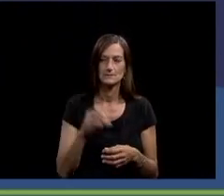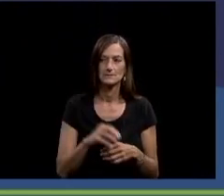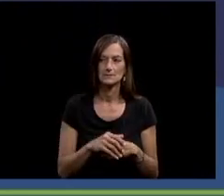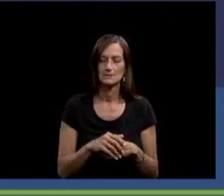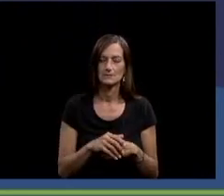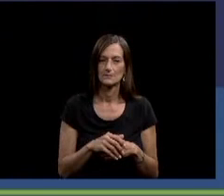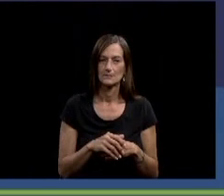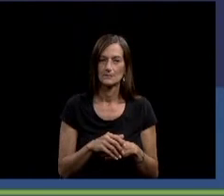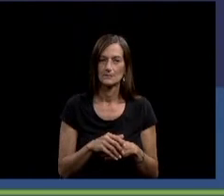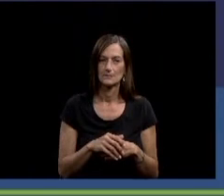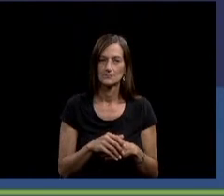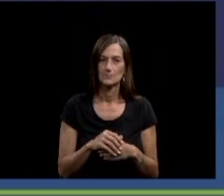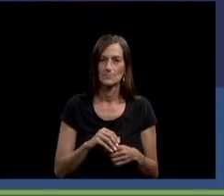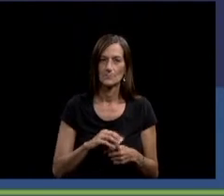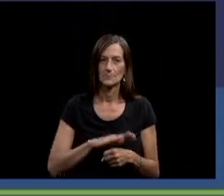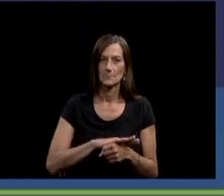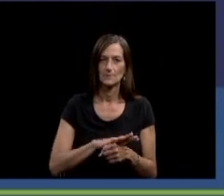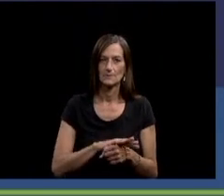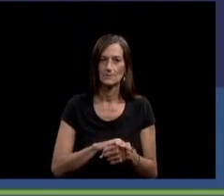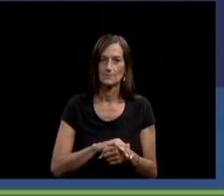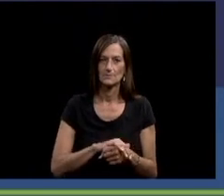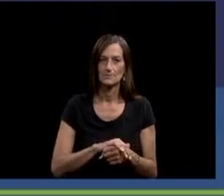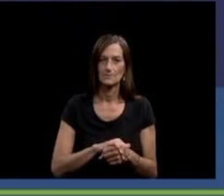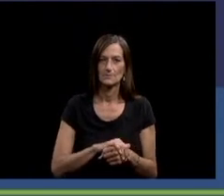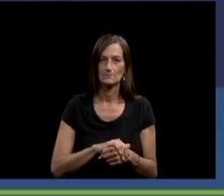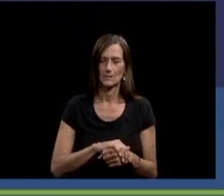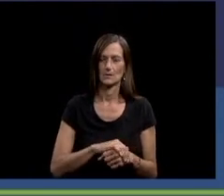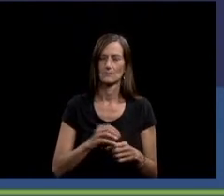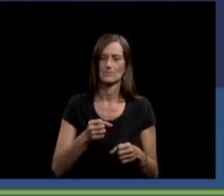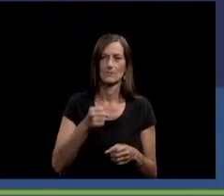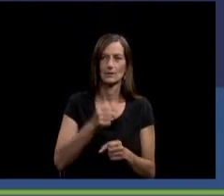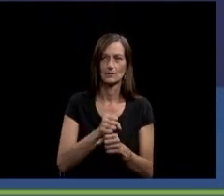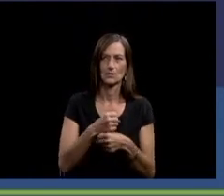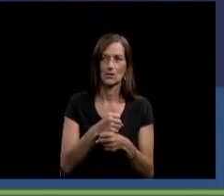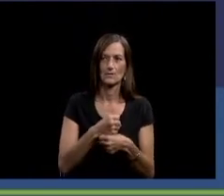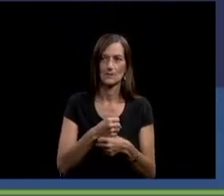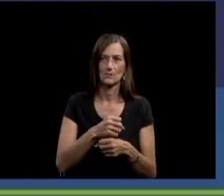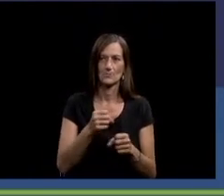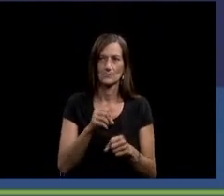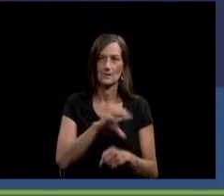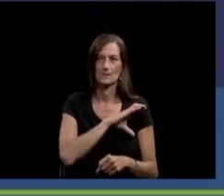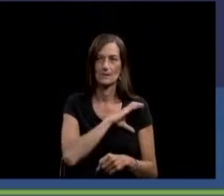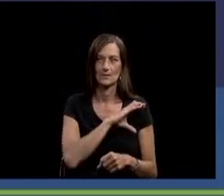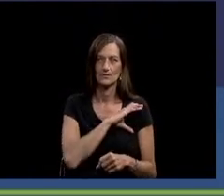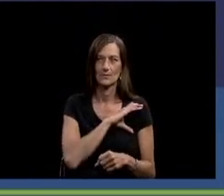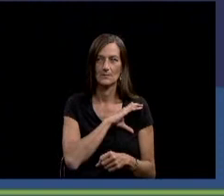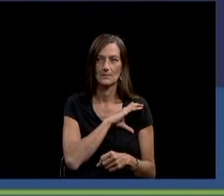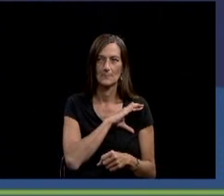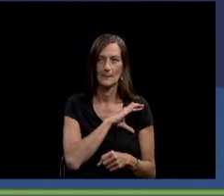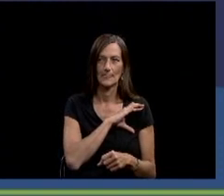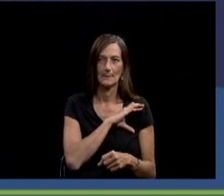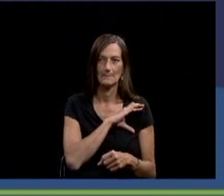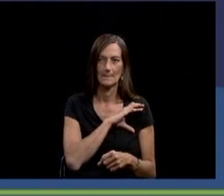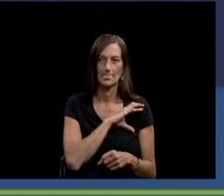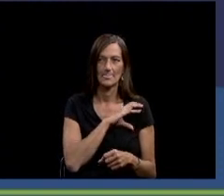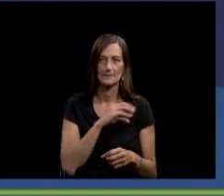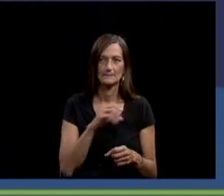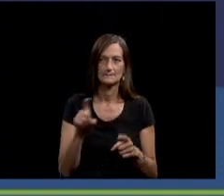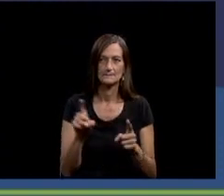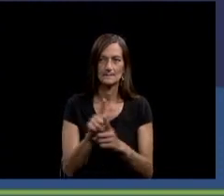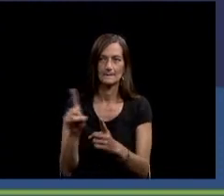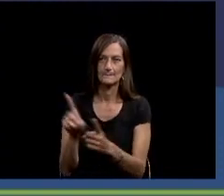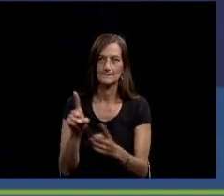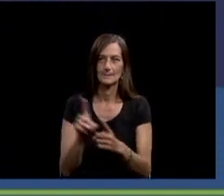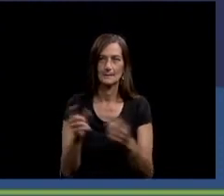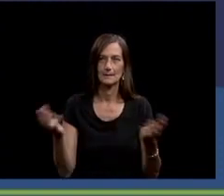Cop programs. We host and participate in numerous panels and special interest group discussions. Our